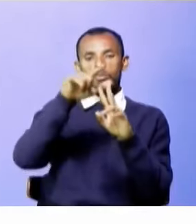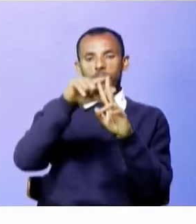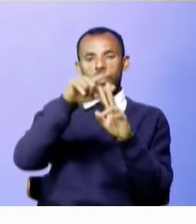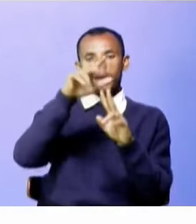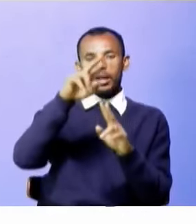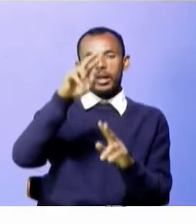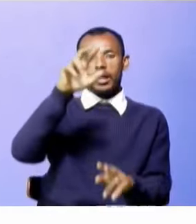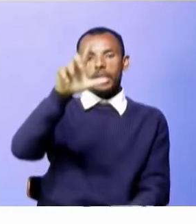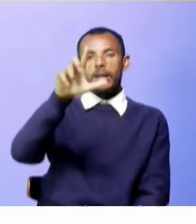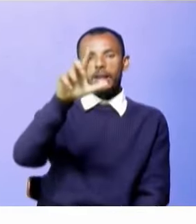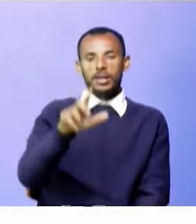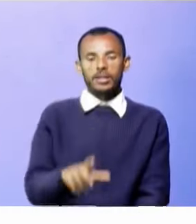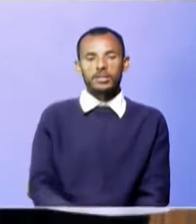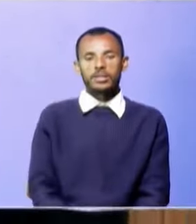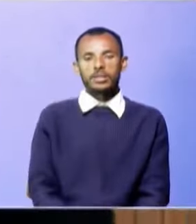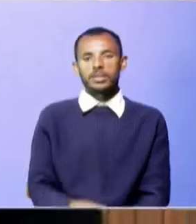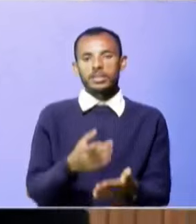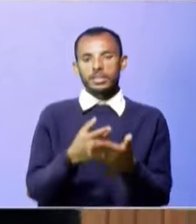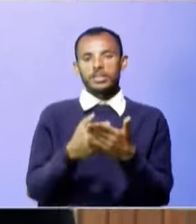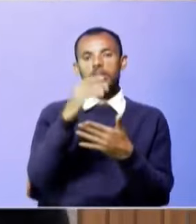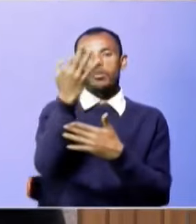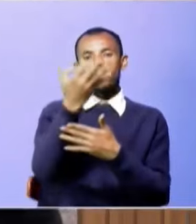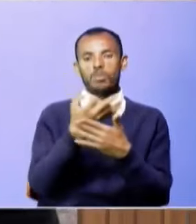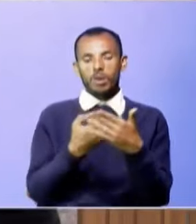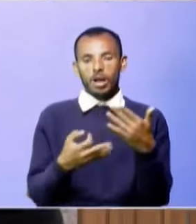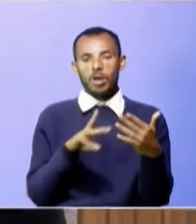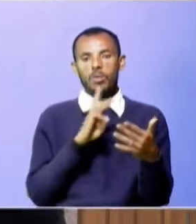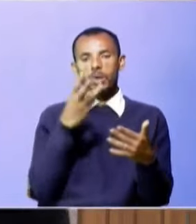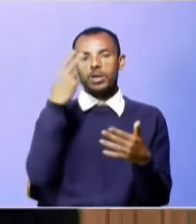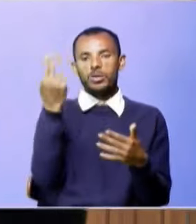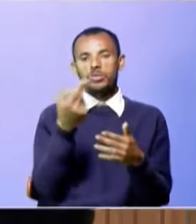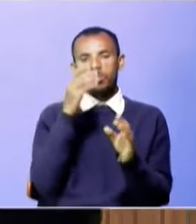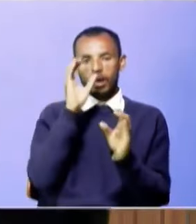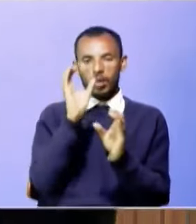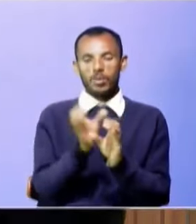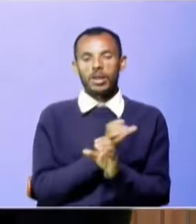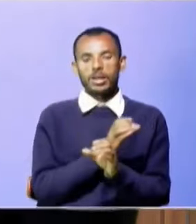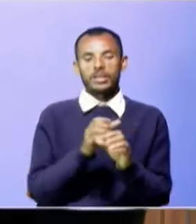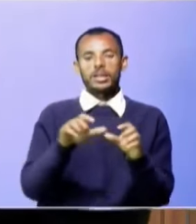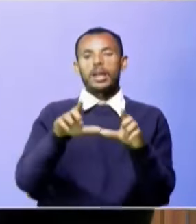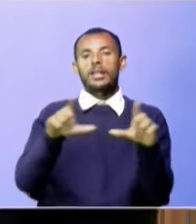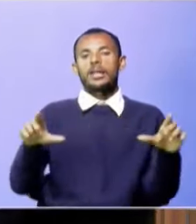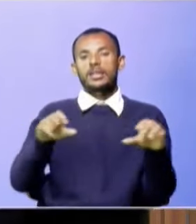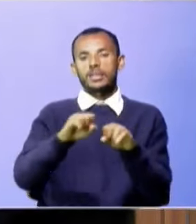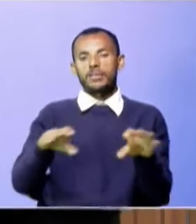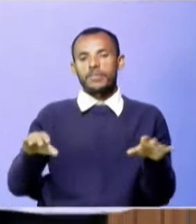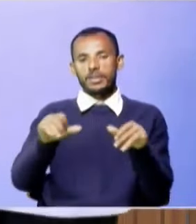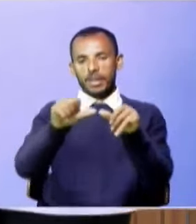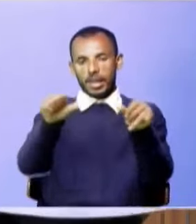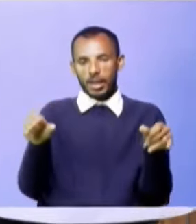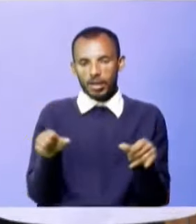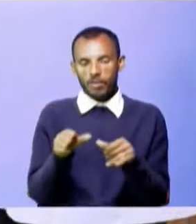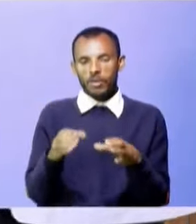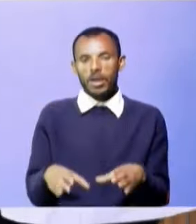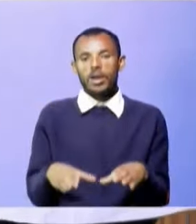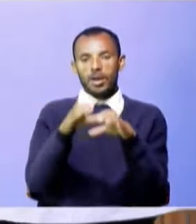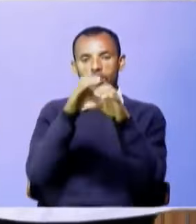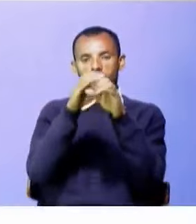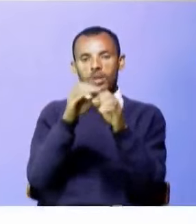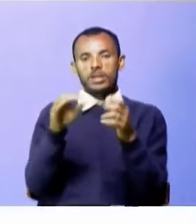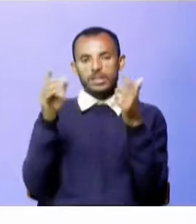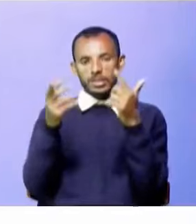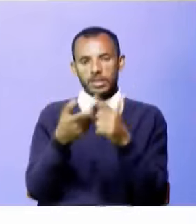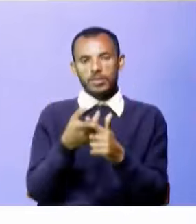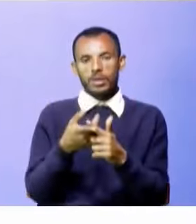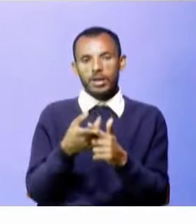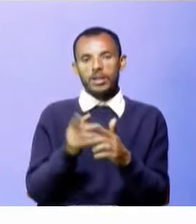RL. Okay, this is the formula that we use to calculate the lateral surface area of a cone. The second one is